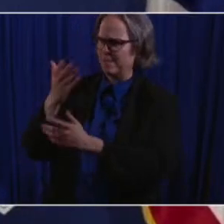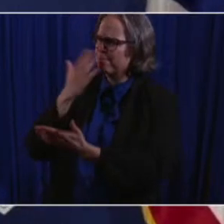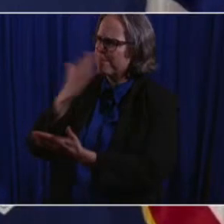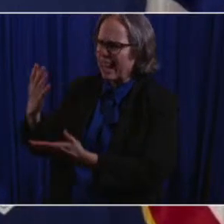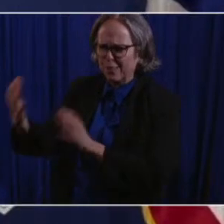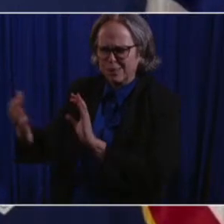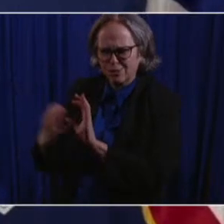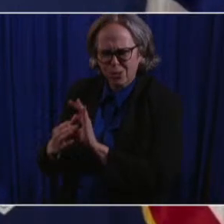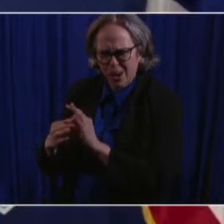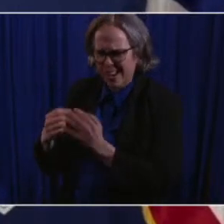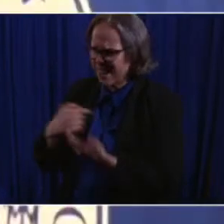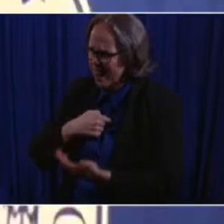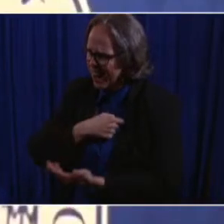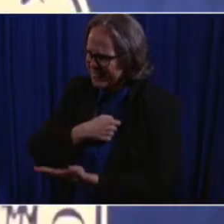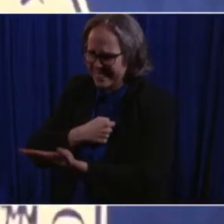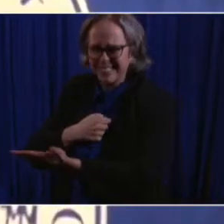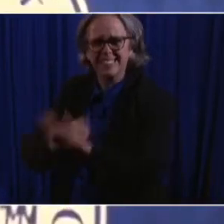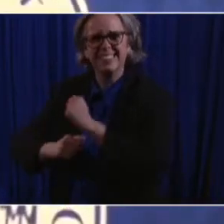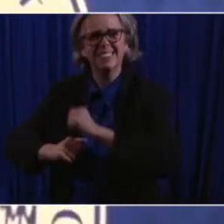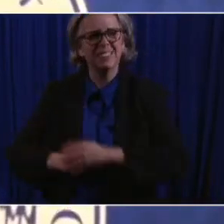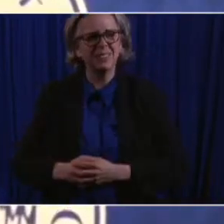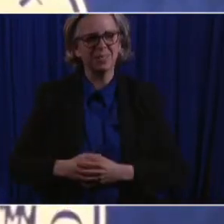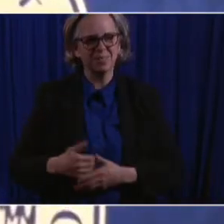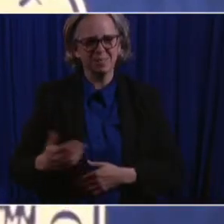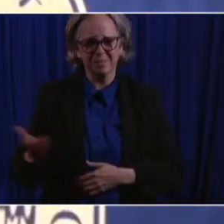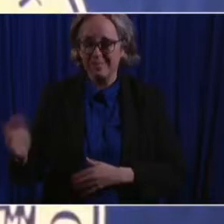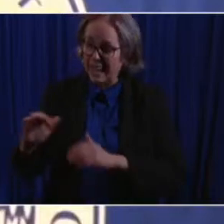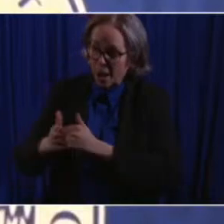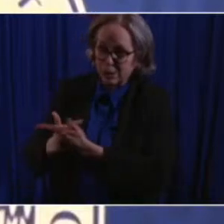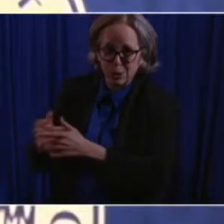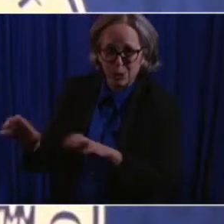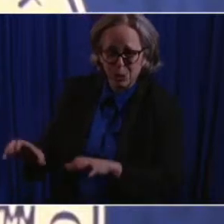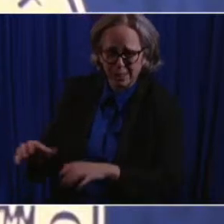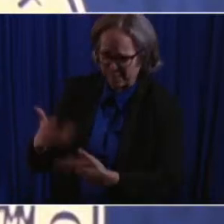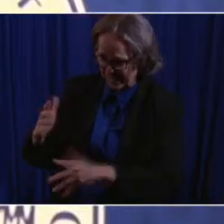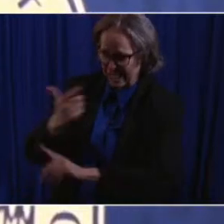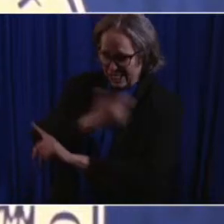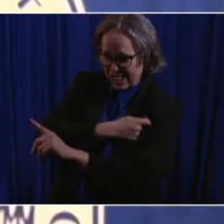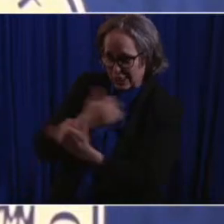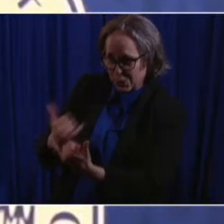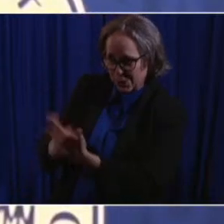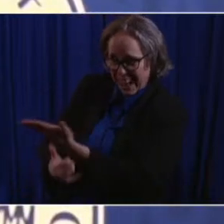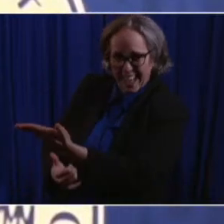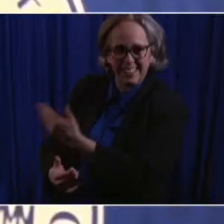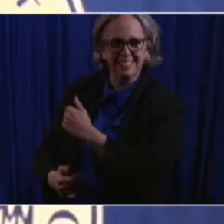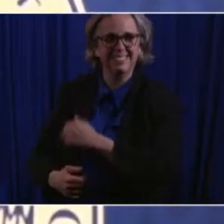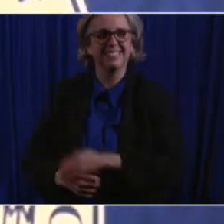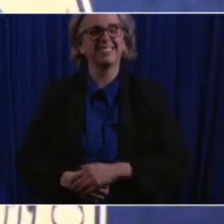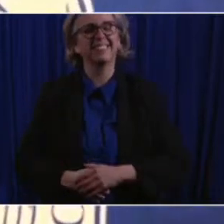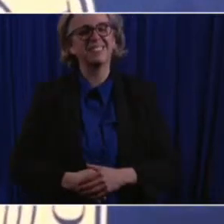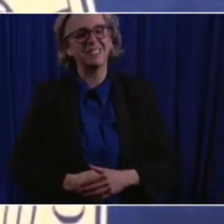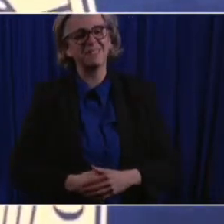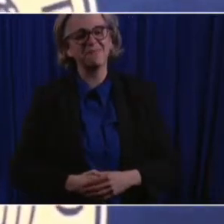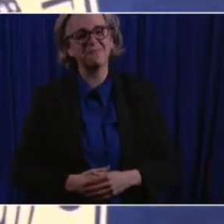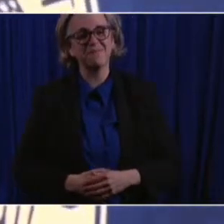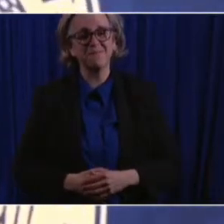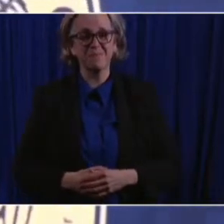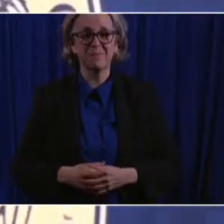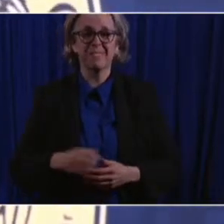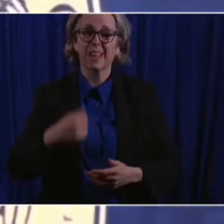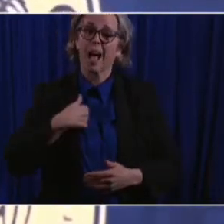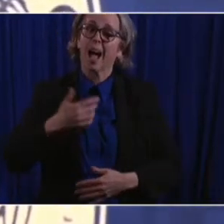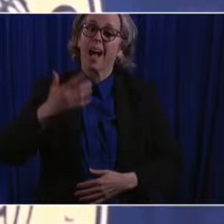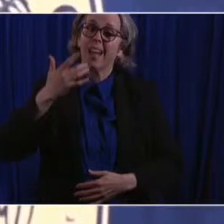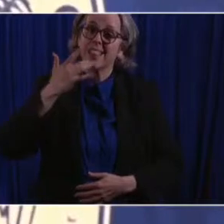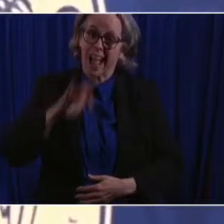thank you very much for joining us. How was it today? Did you get a shot? I actually have been fortunate enough to receive the Pfizer